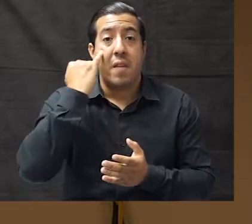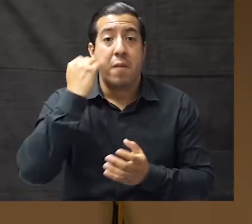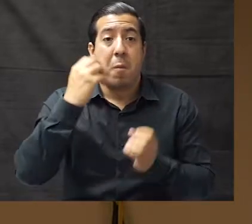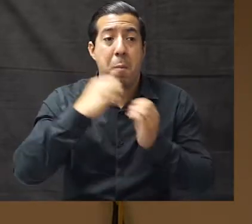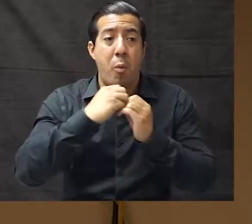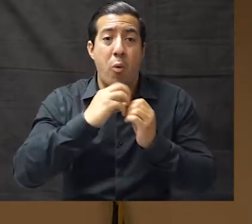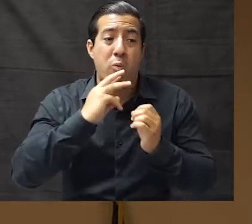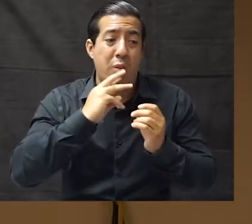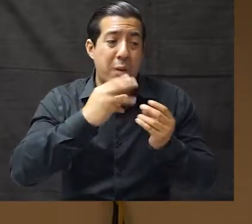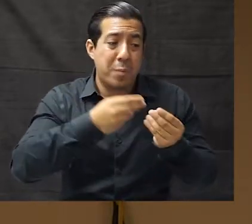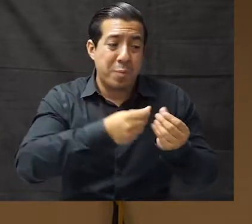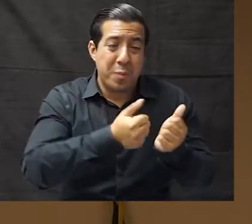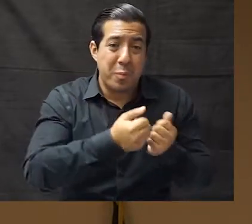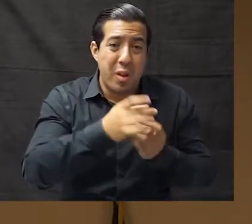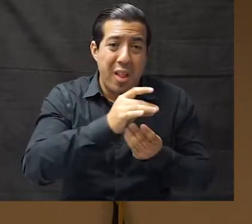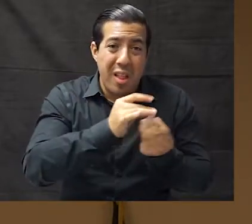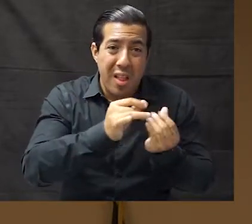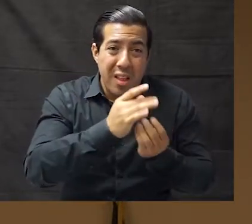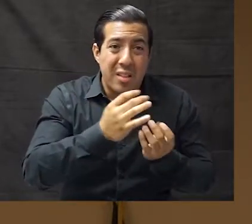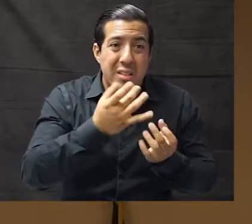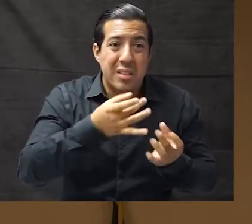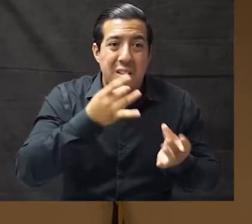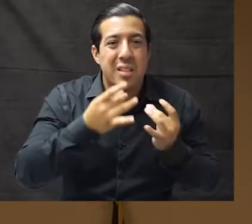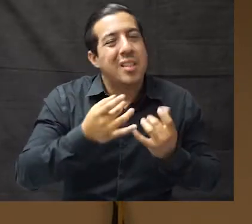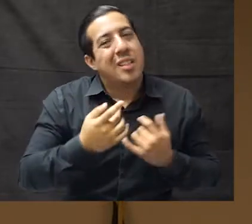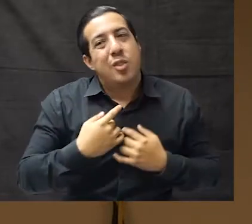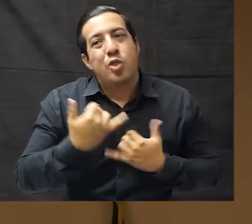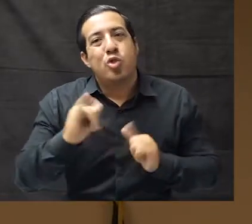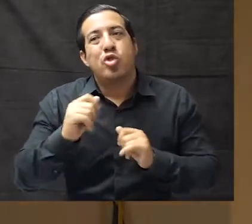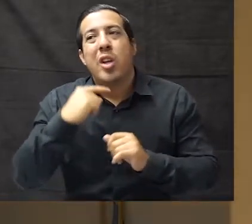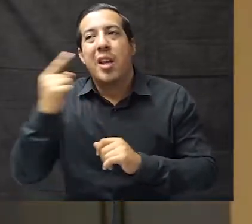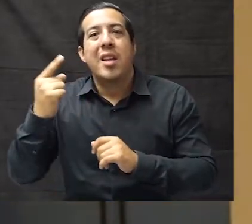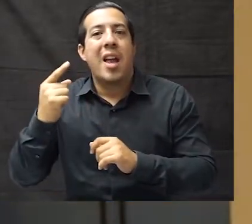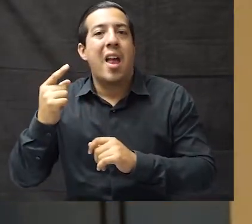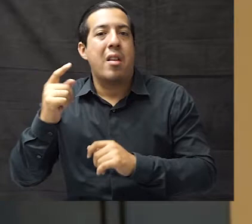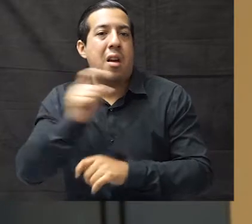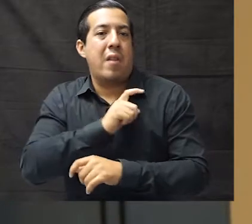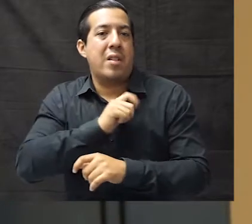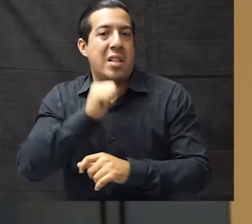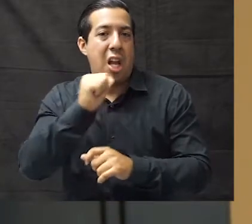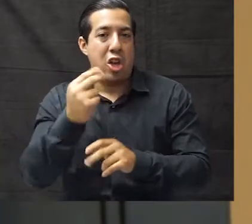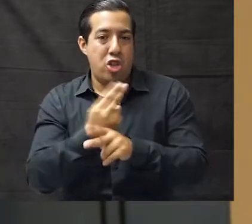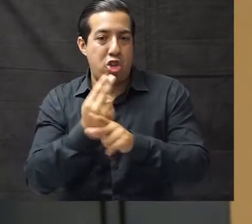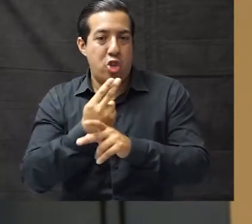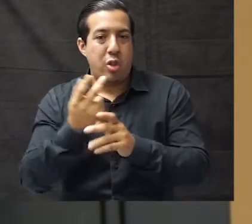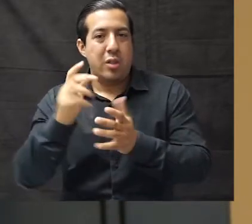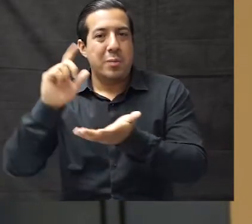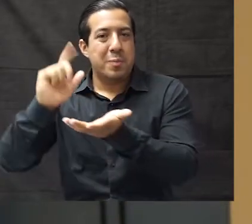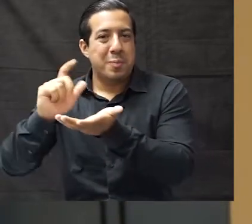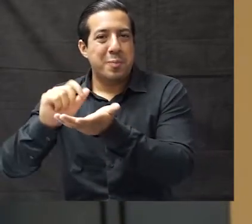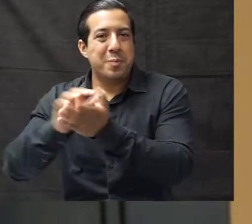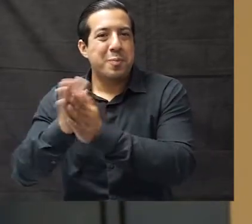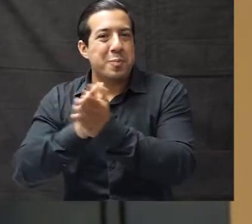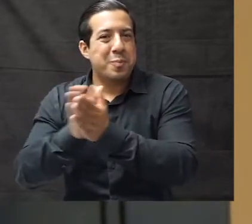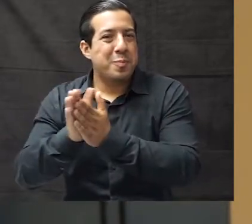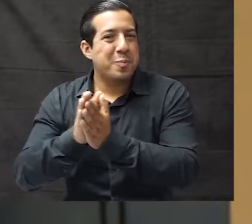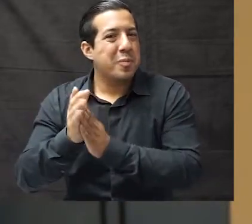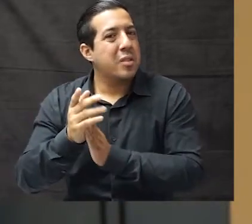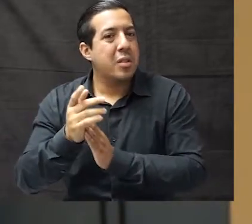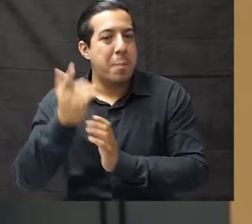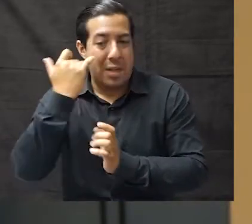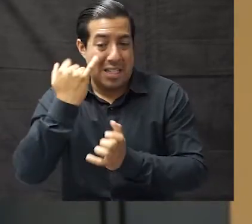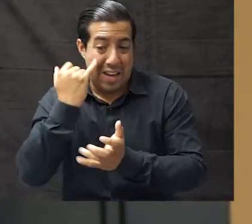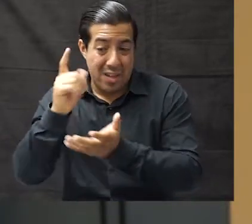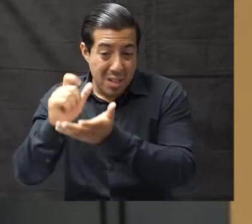special conditions to make it go through your skin. I'm more worried about it. You got it on your fingers, and you rub your eye, or you touch your tongue, and that's how you get